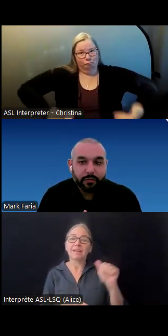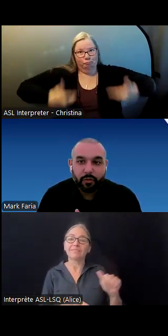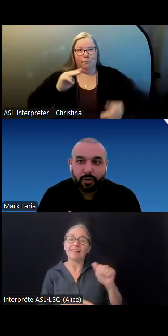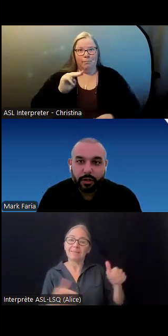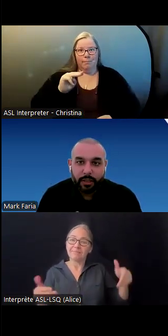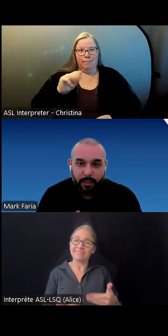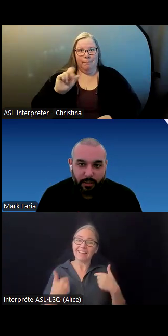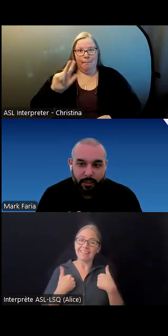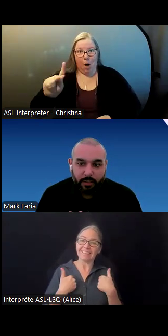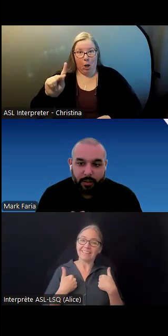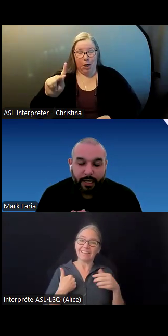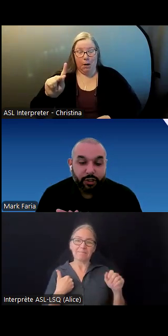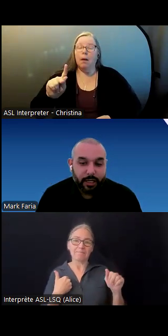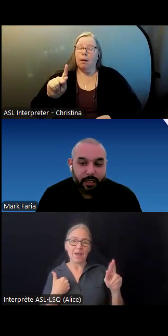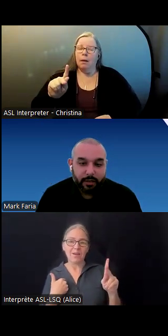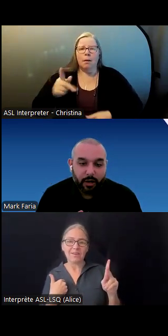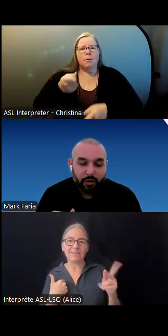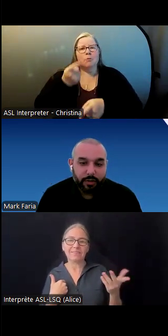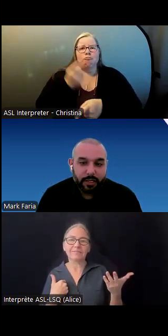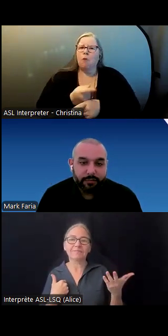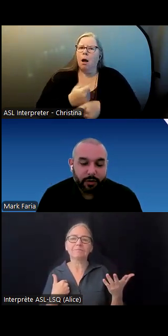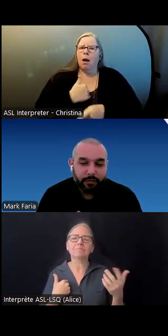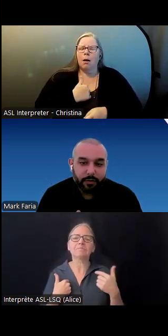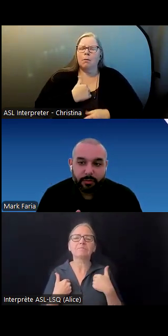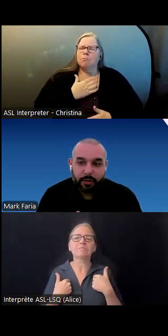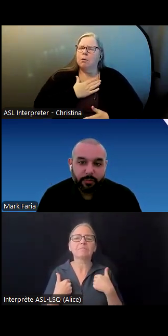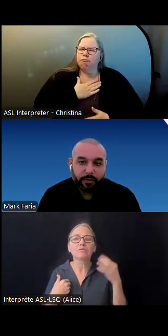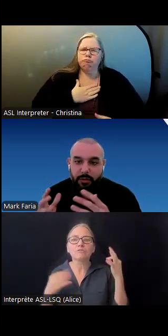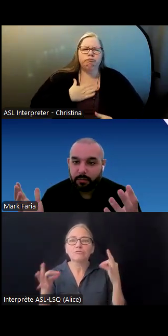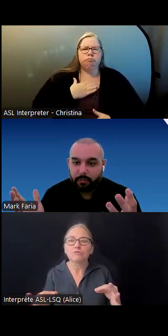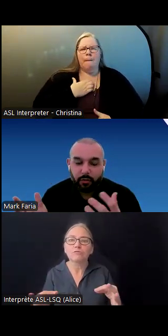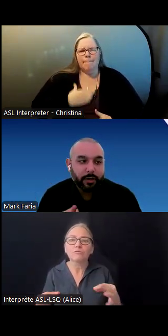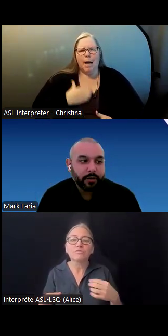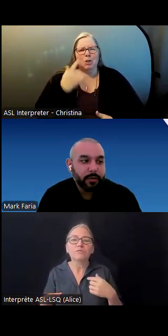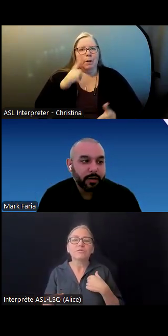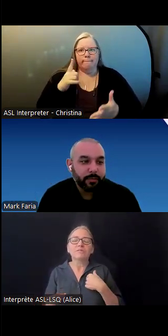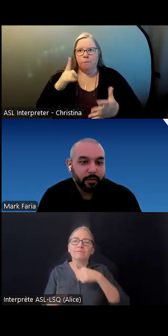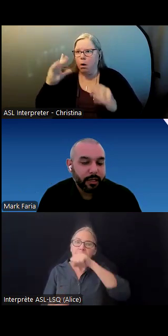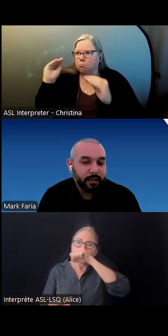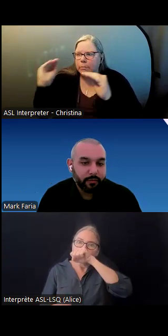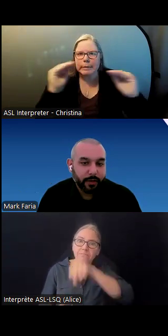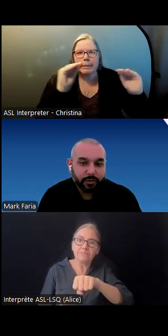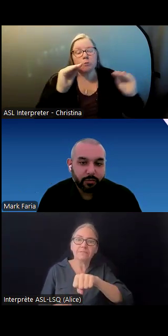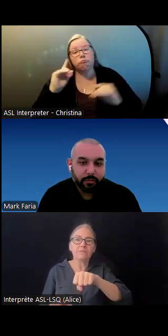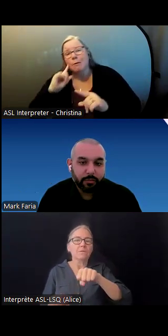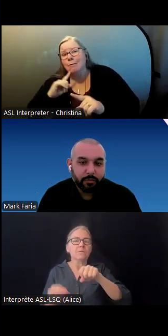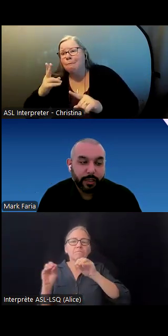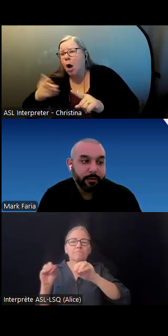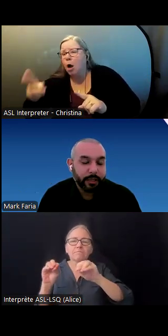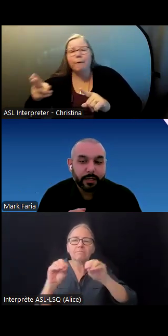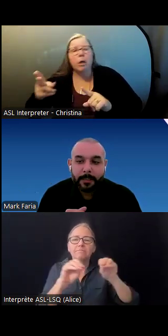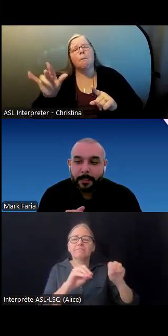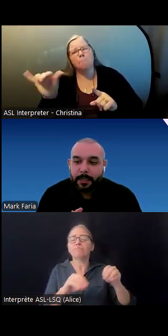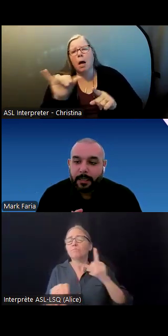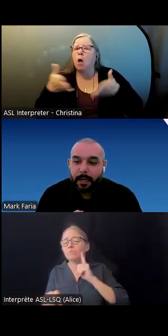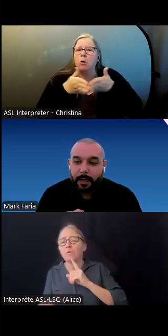passion for educating not only the deaf and hard of hearing community, but the greater community about anything financial planning